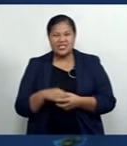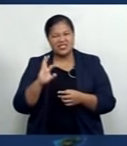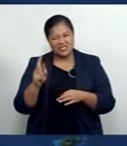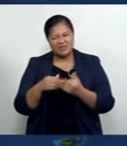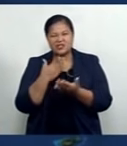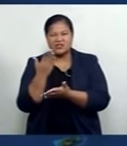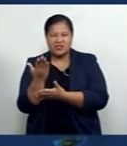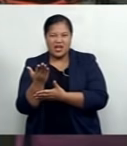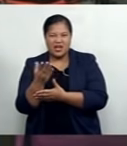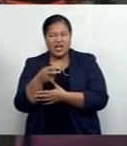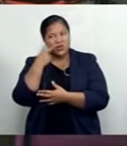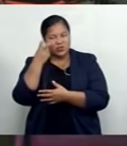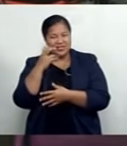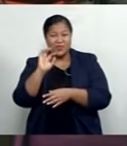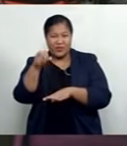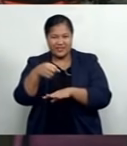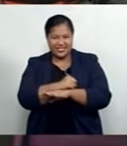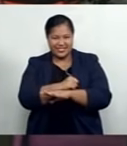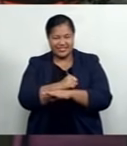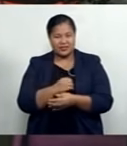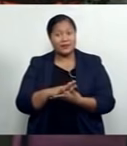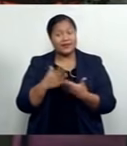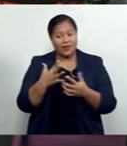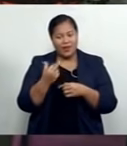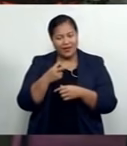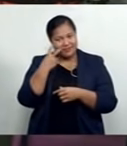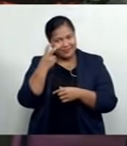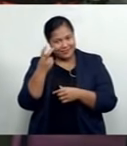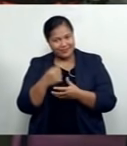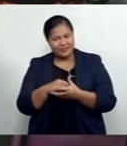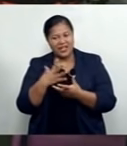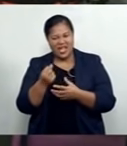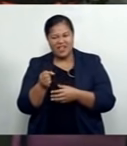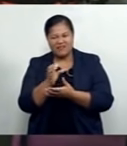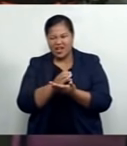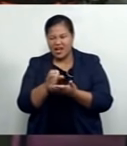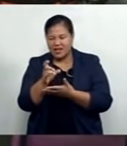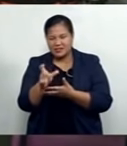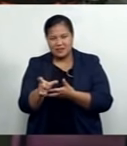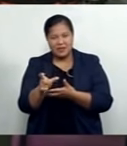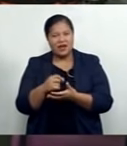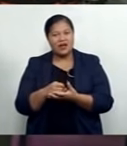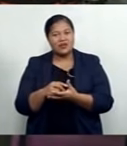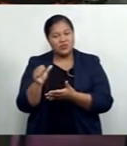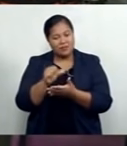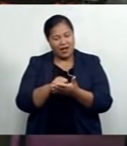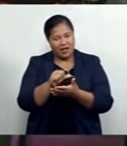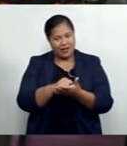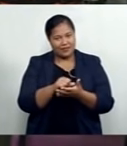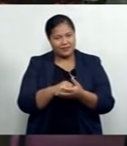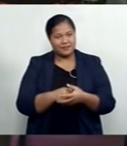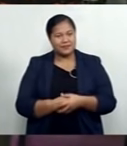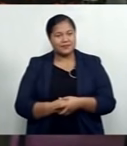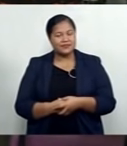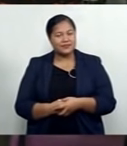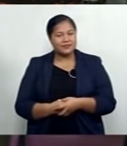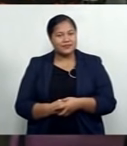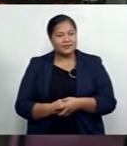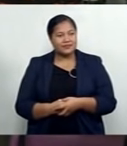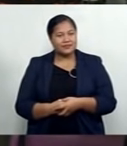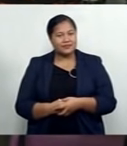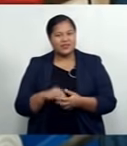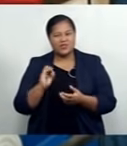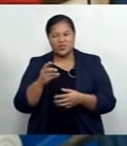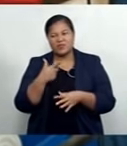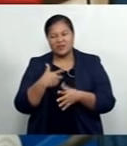tourism market. So without a tourism market, they don't have a customer base. So some of them had to reduce